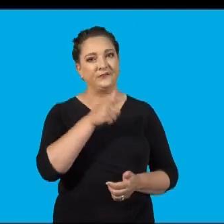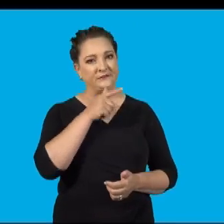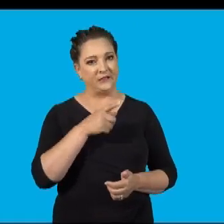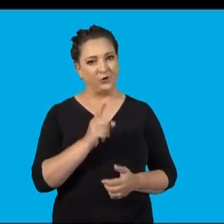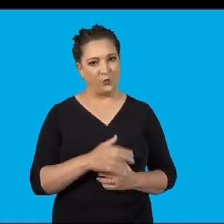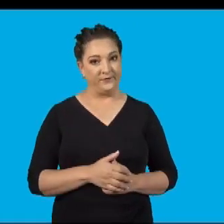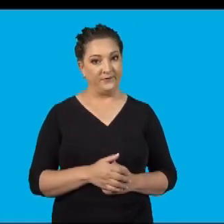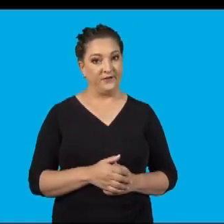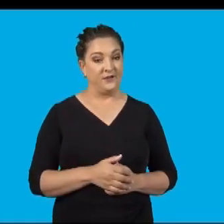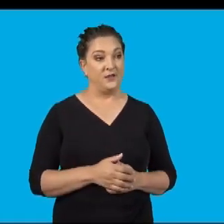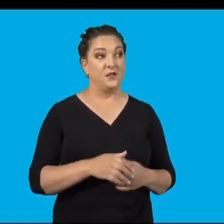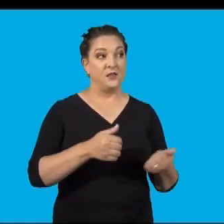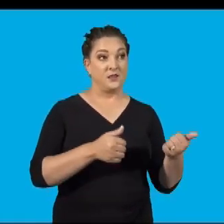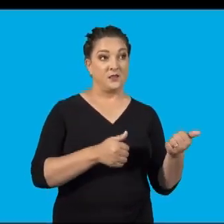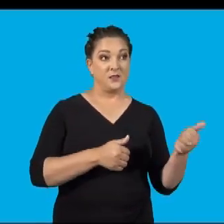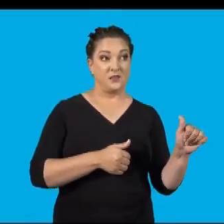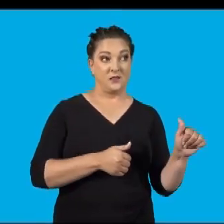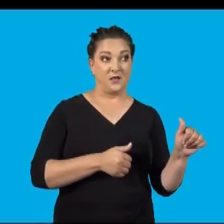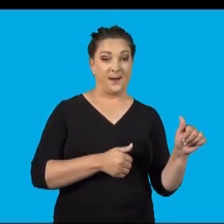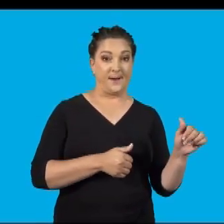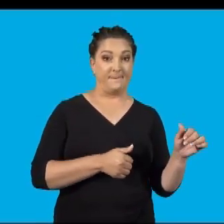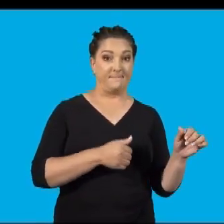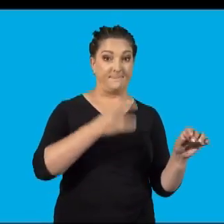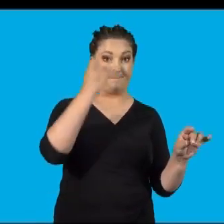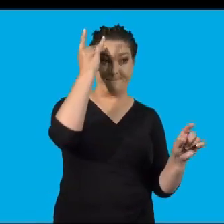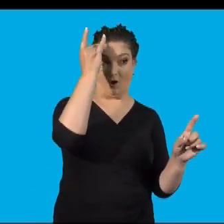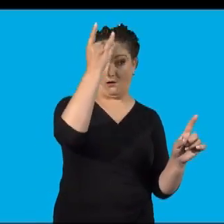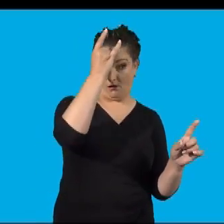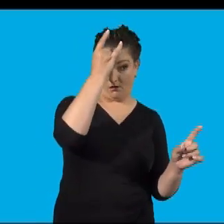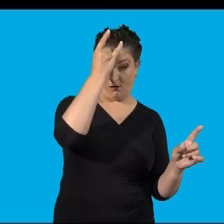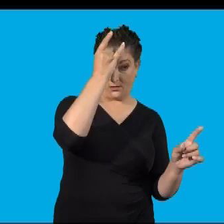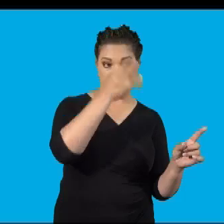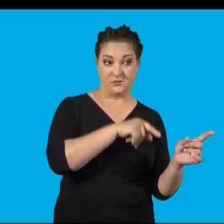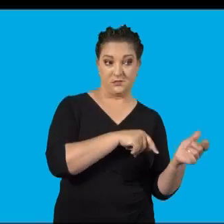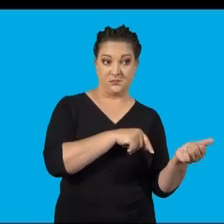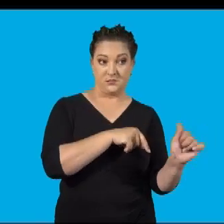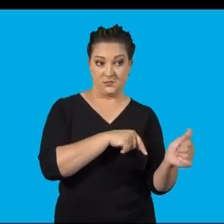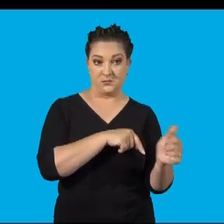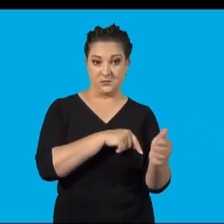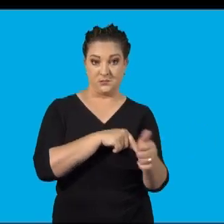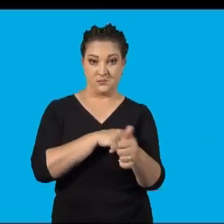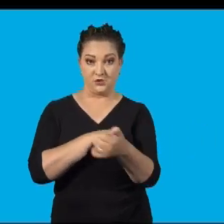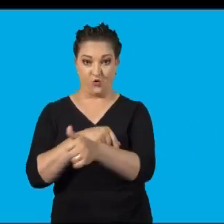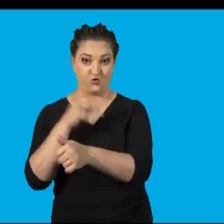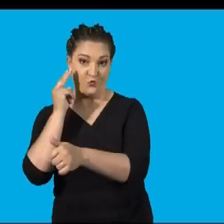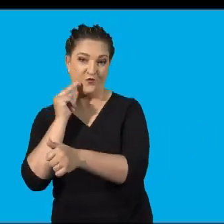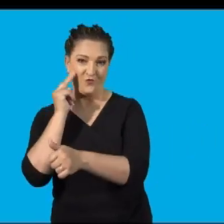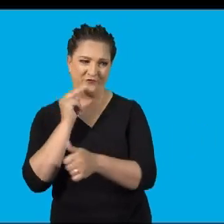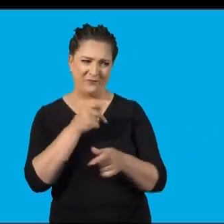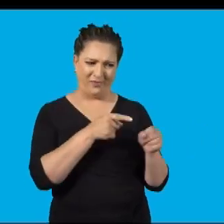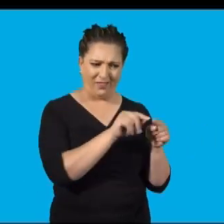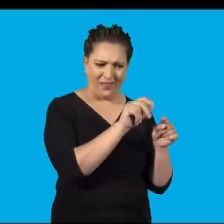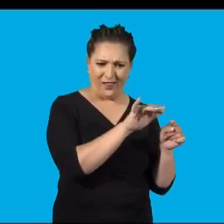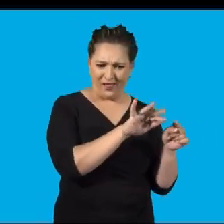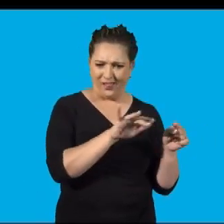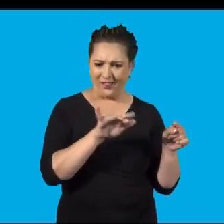now say from March, which is the beginning of the financial year, up to November. I want to encourage you in the exam,